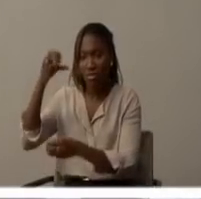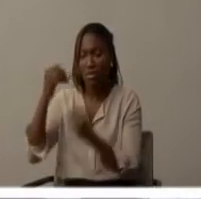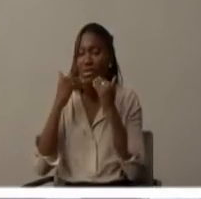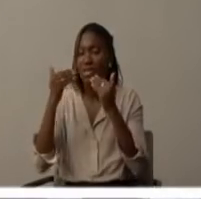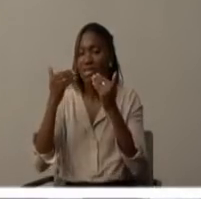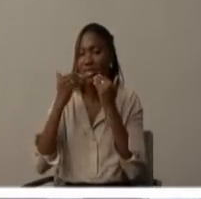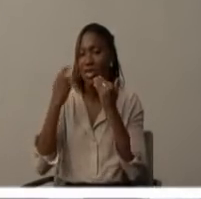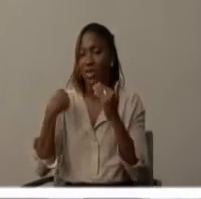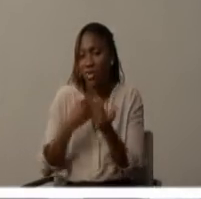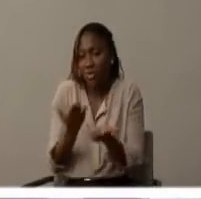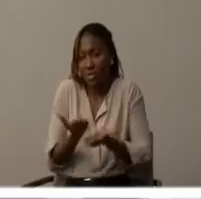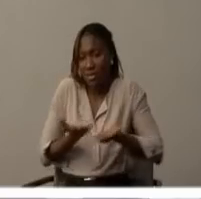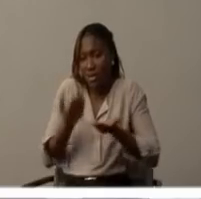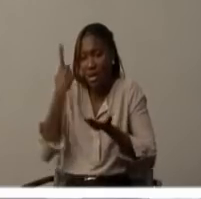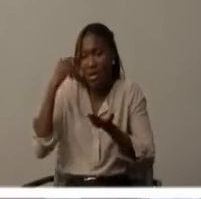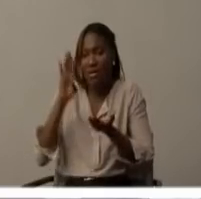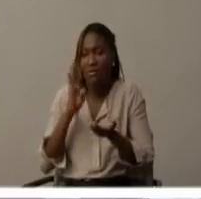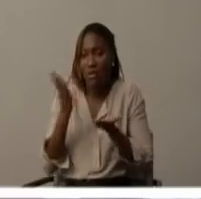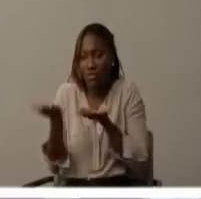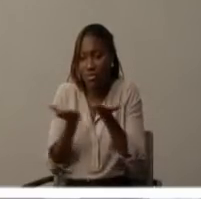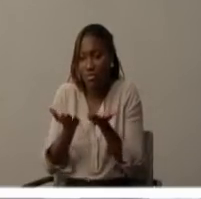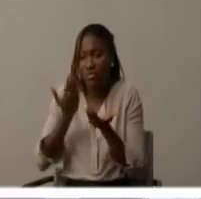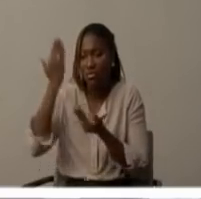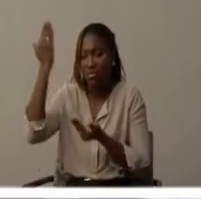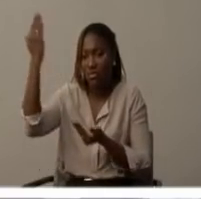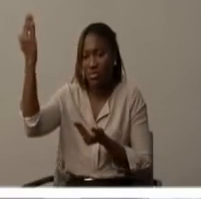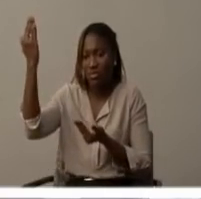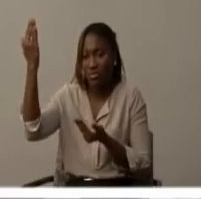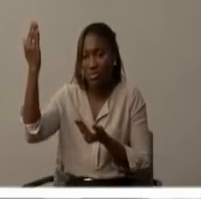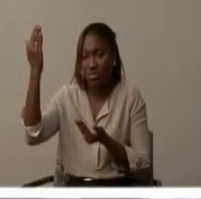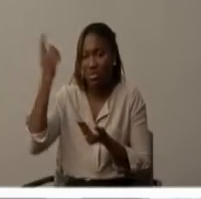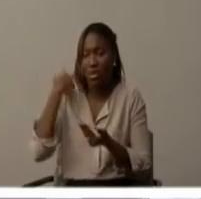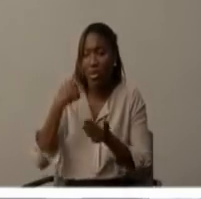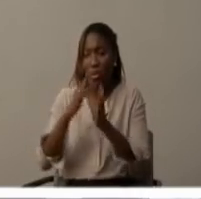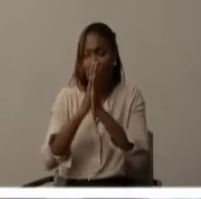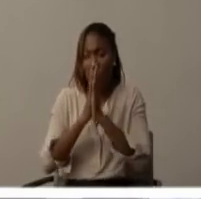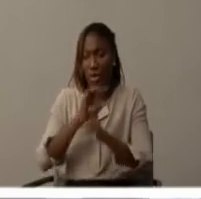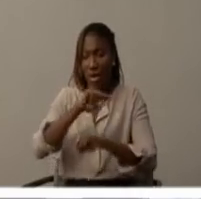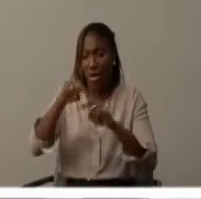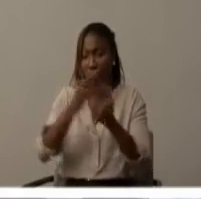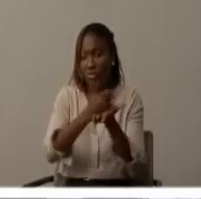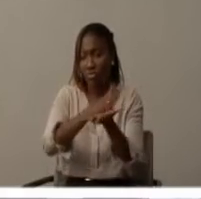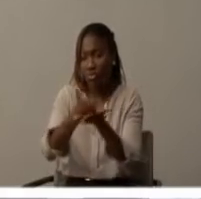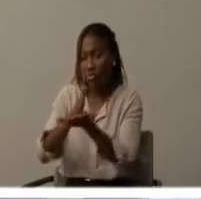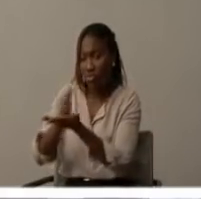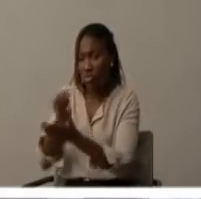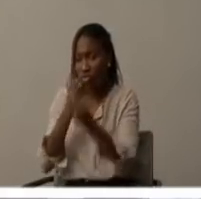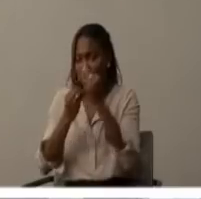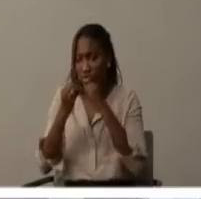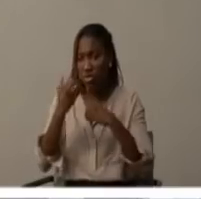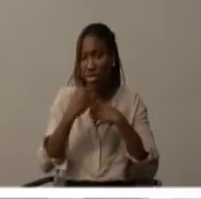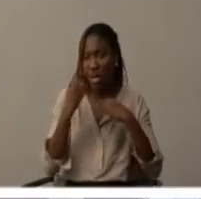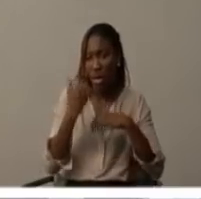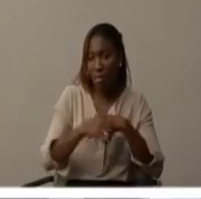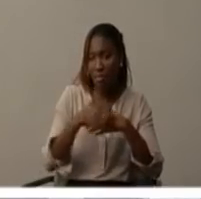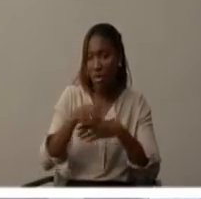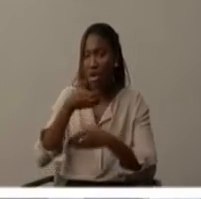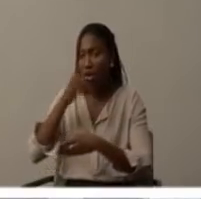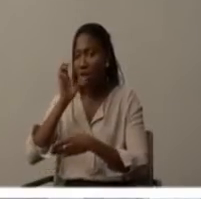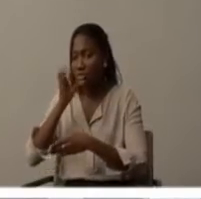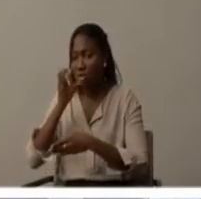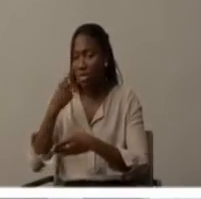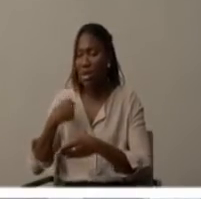that you've held us worthy to be in your presence and minister to you. Humbly we pray that partaking of the body and blood of Christ, that we may be gathered